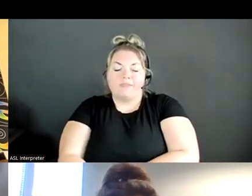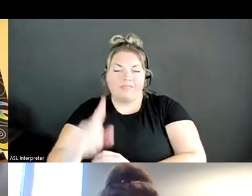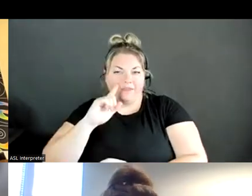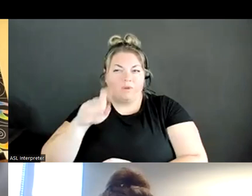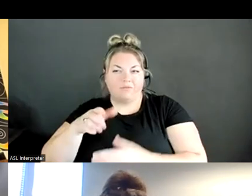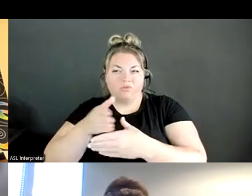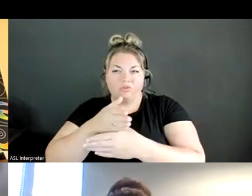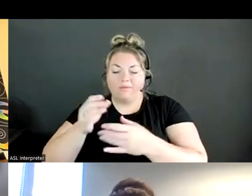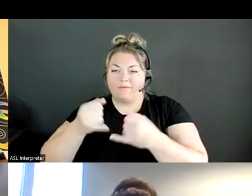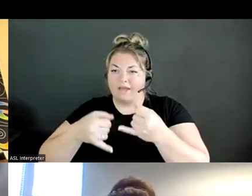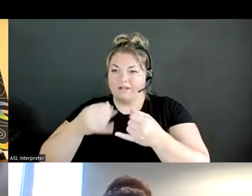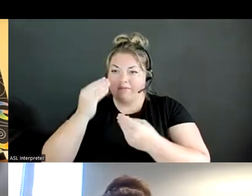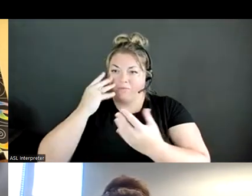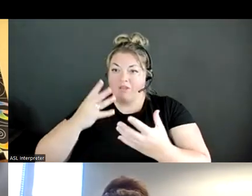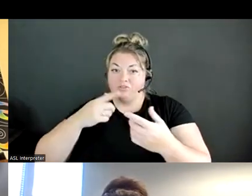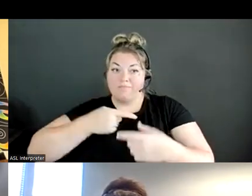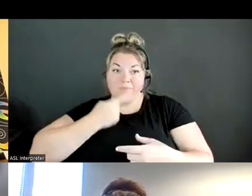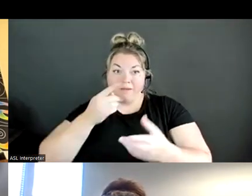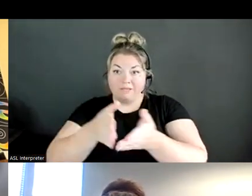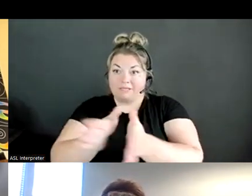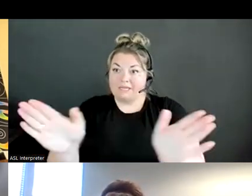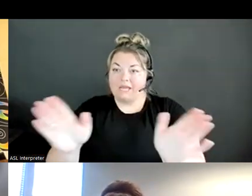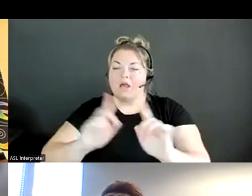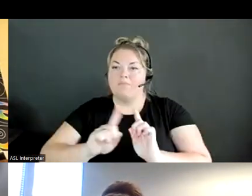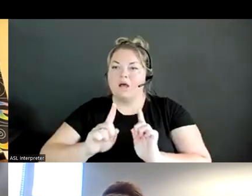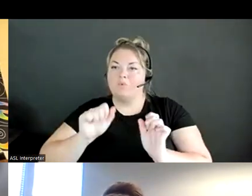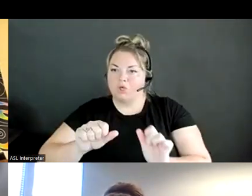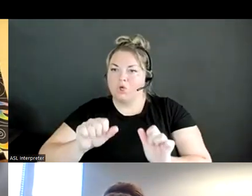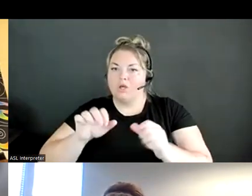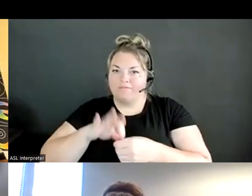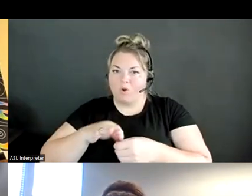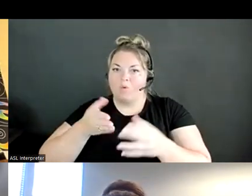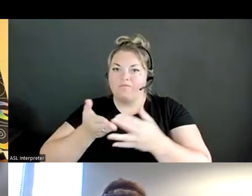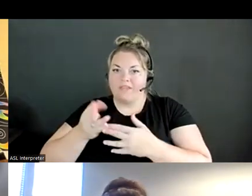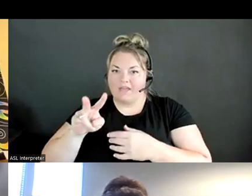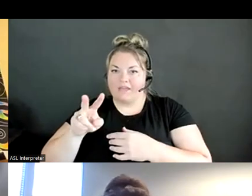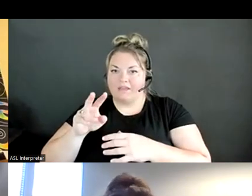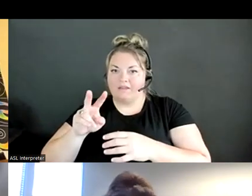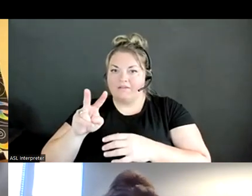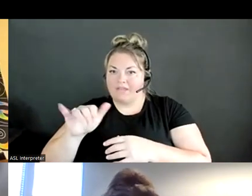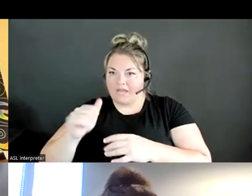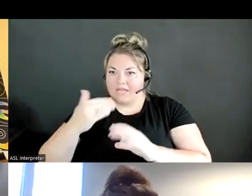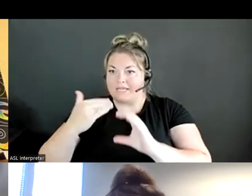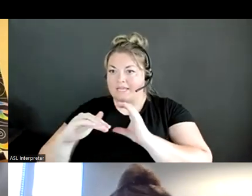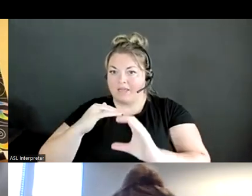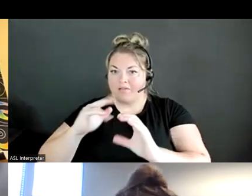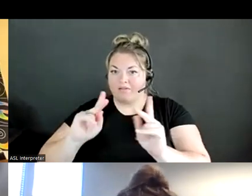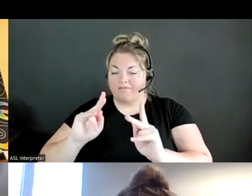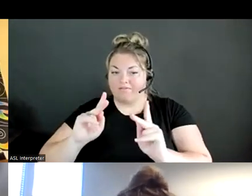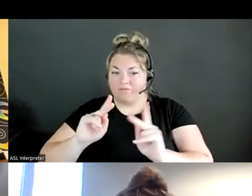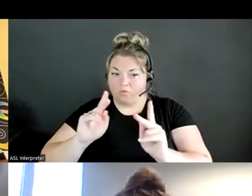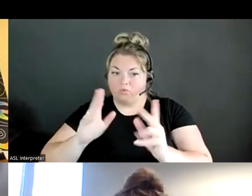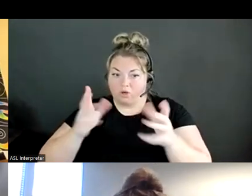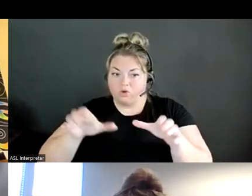final information out publicly, but we could do a vote via email if that's what folks want to do.